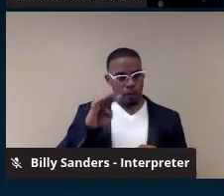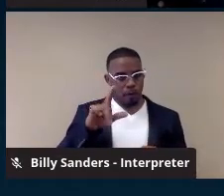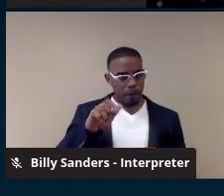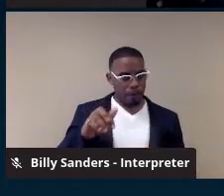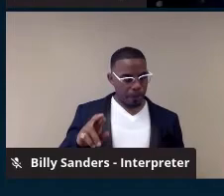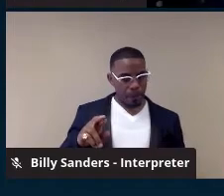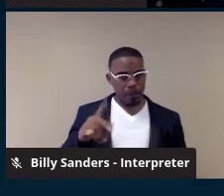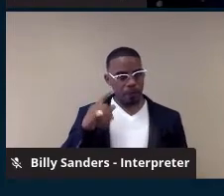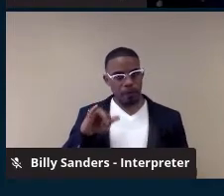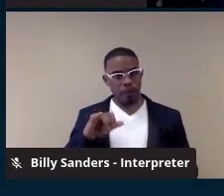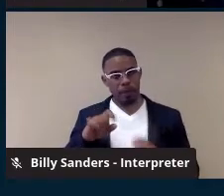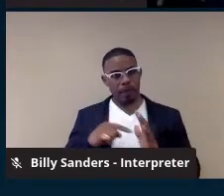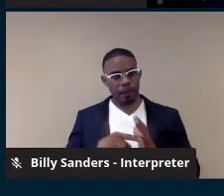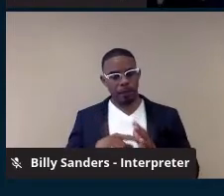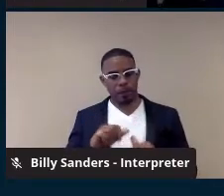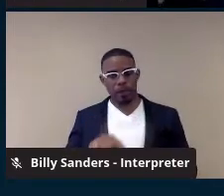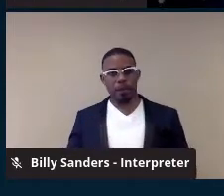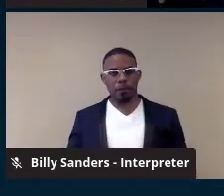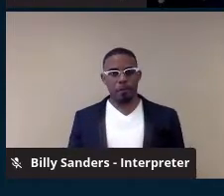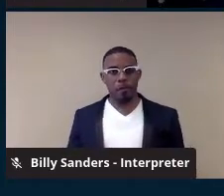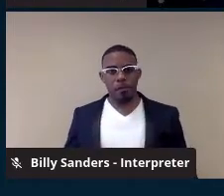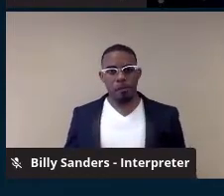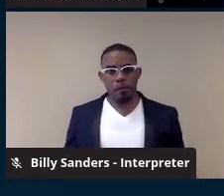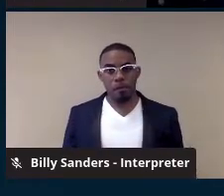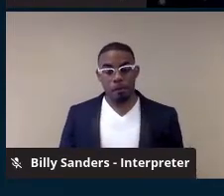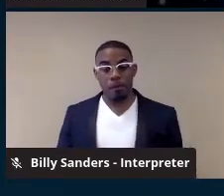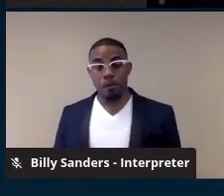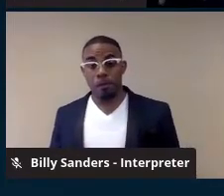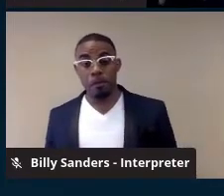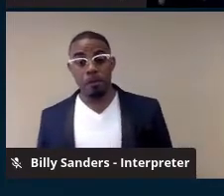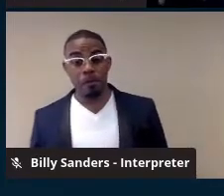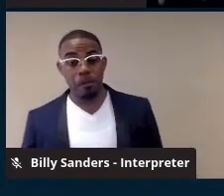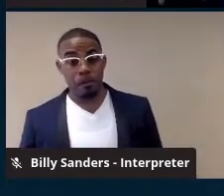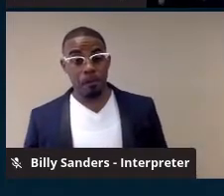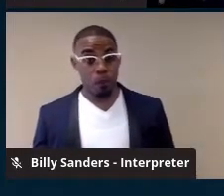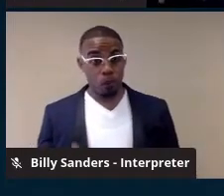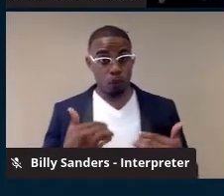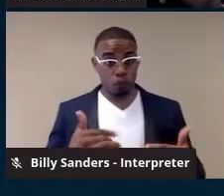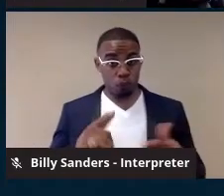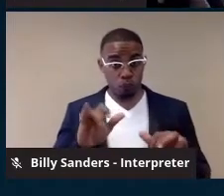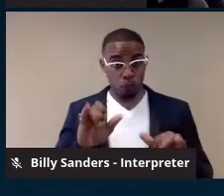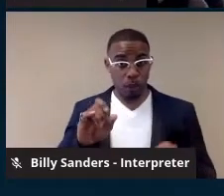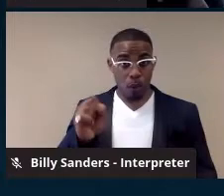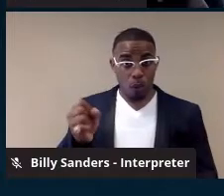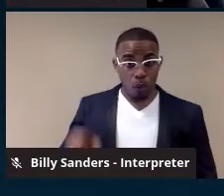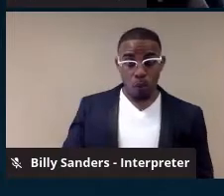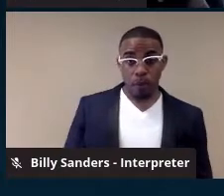So hopefully there's an example in there. If I get around to it, I'll write a blog post about it.